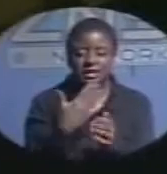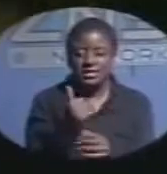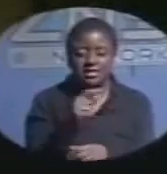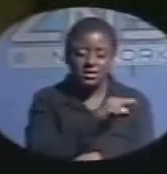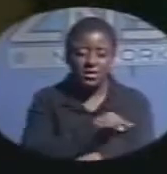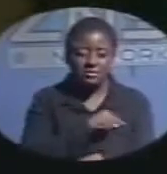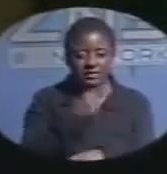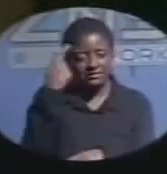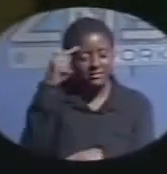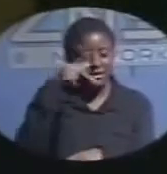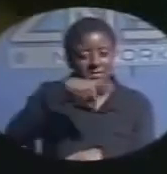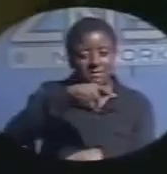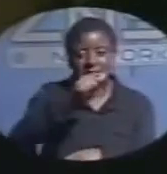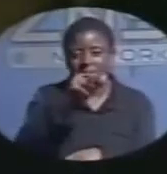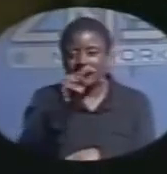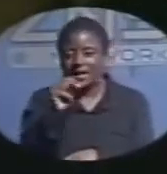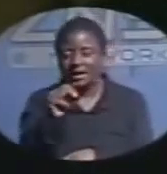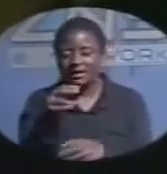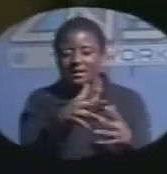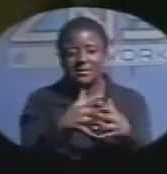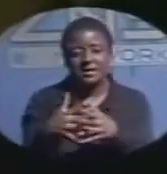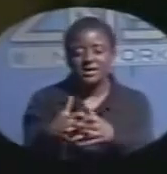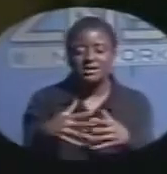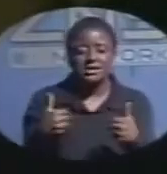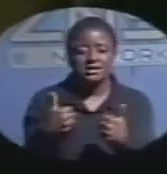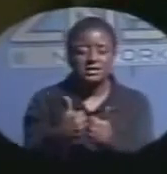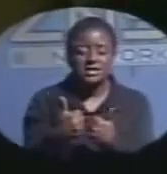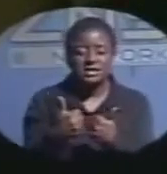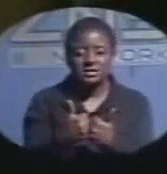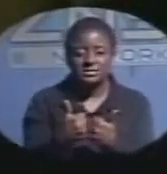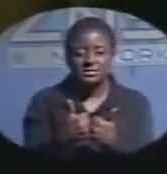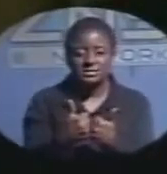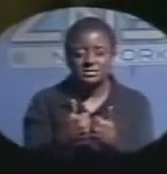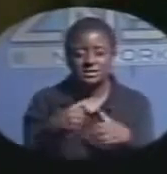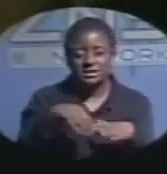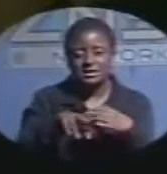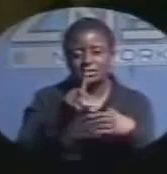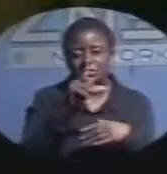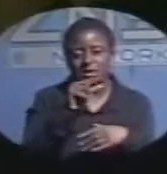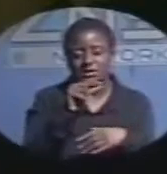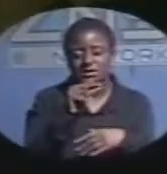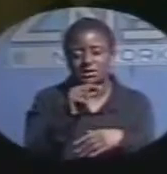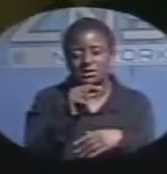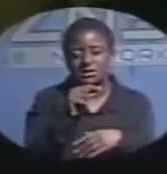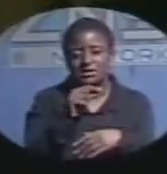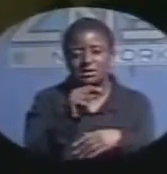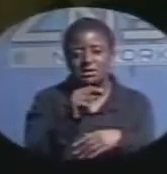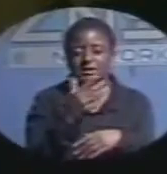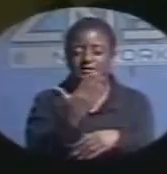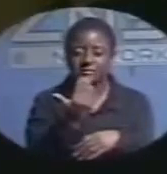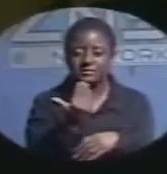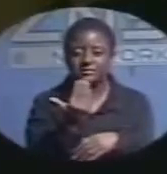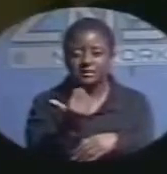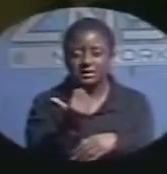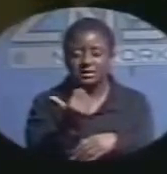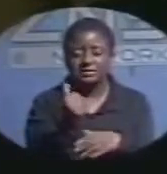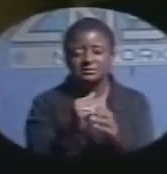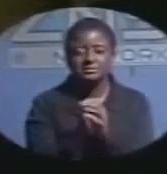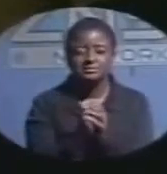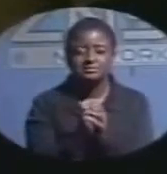for Pan American Games, and the Pan American Games, which are in 2013, or 2015, the Pan American Games are going to be held in